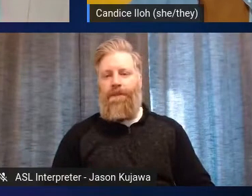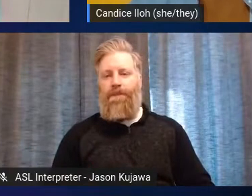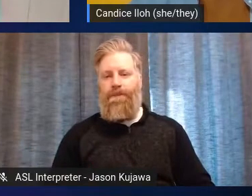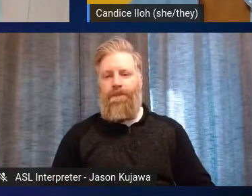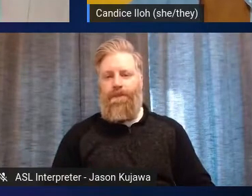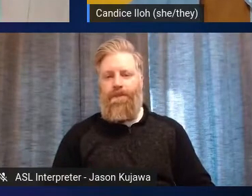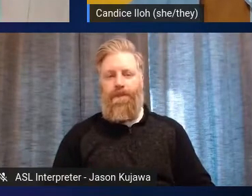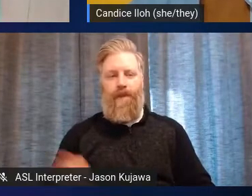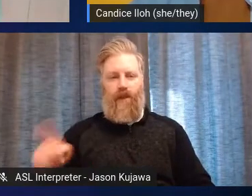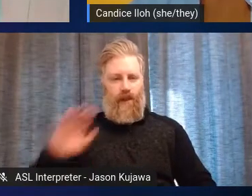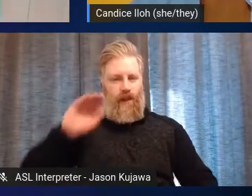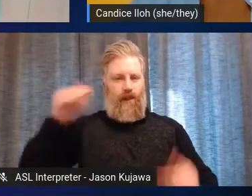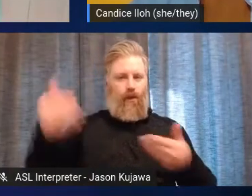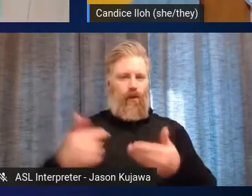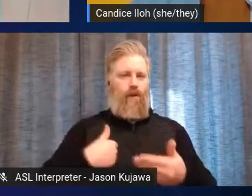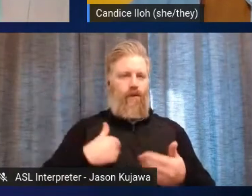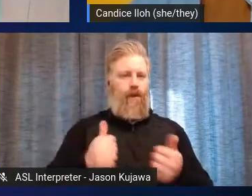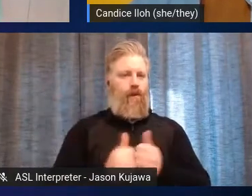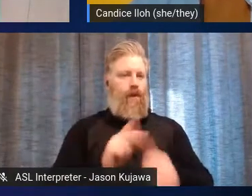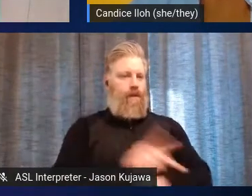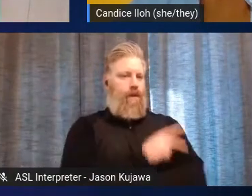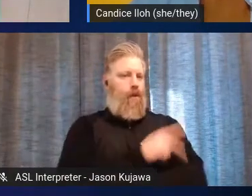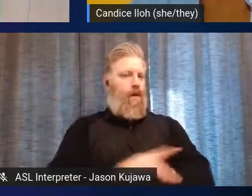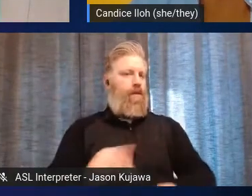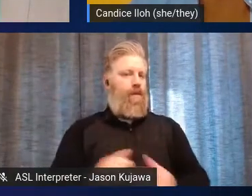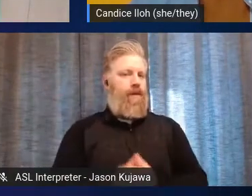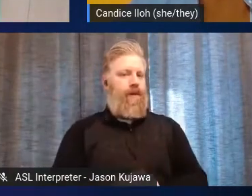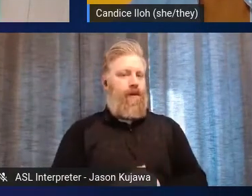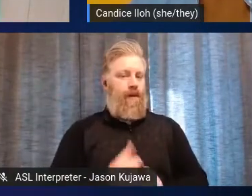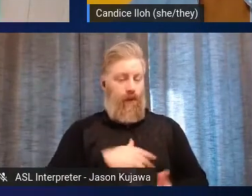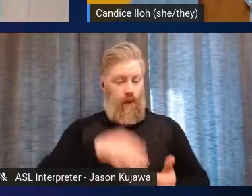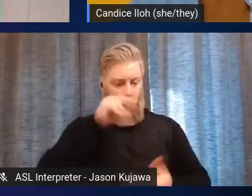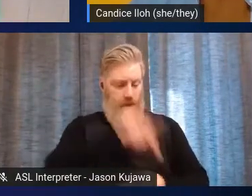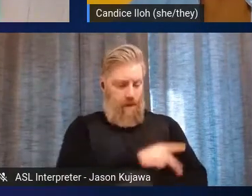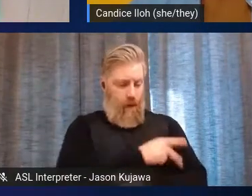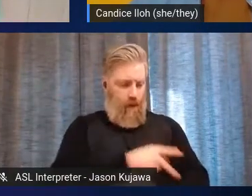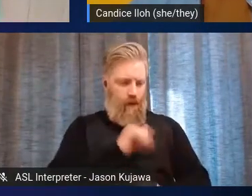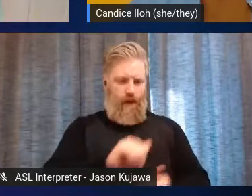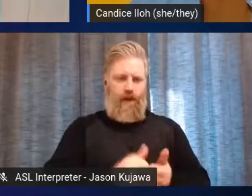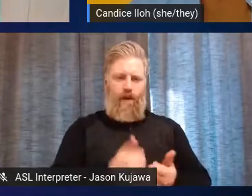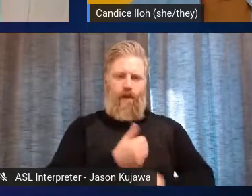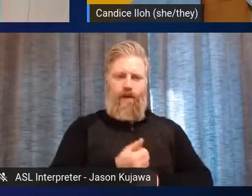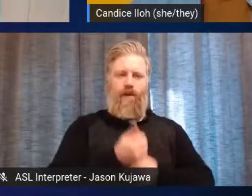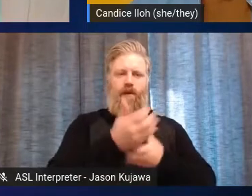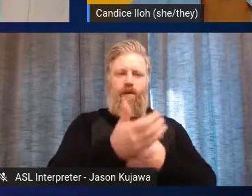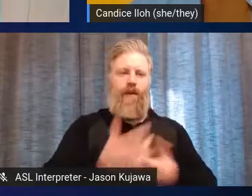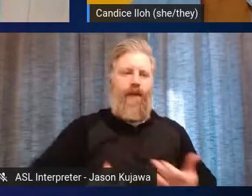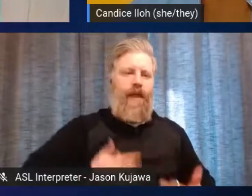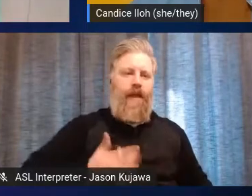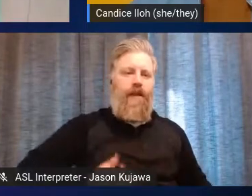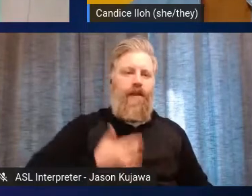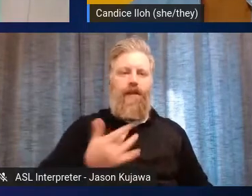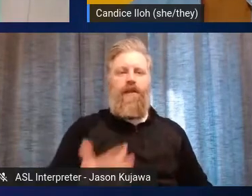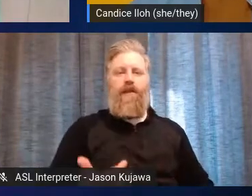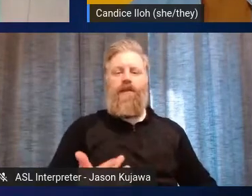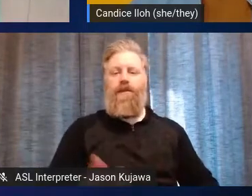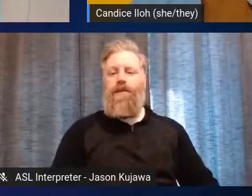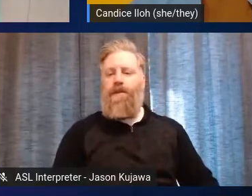me to poems. Like, I first learned about poems as an avenue to express different feelings.